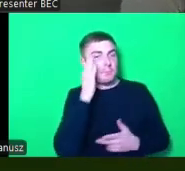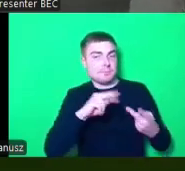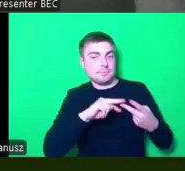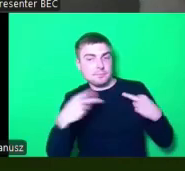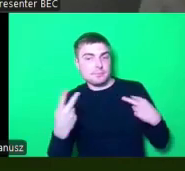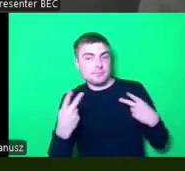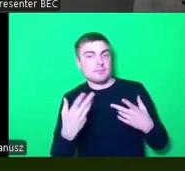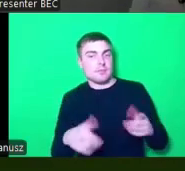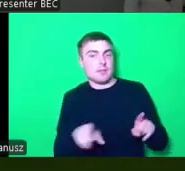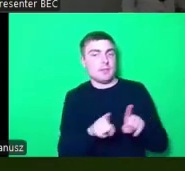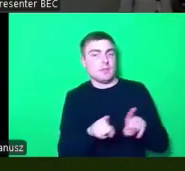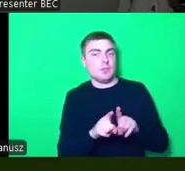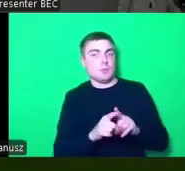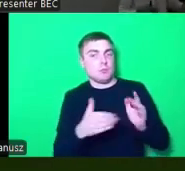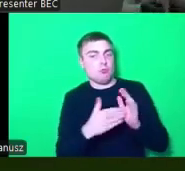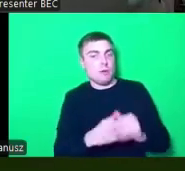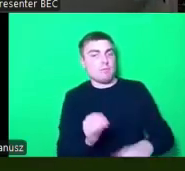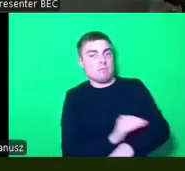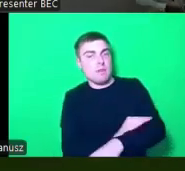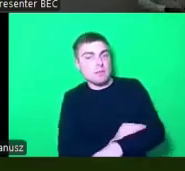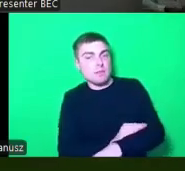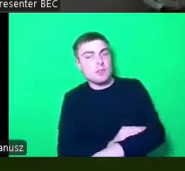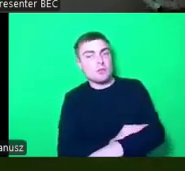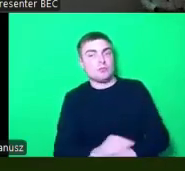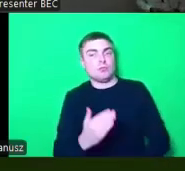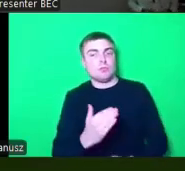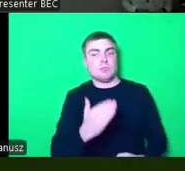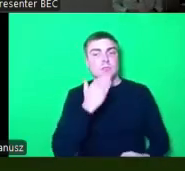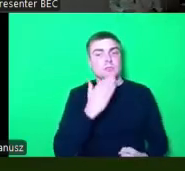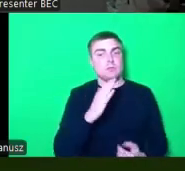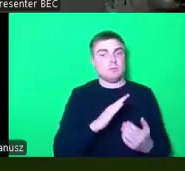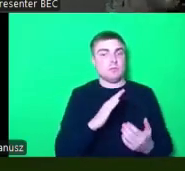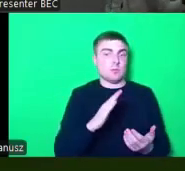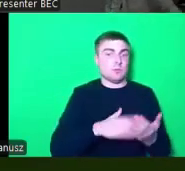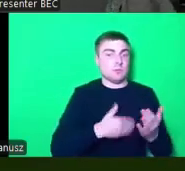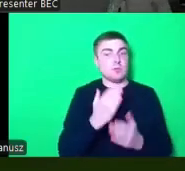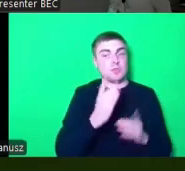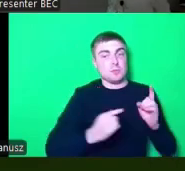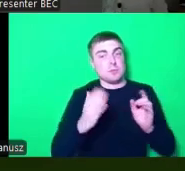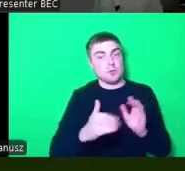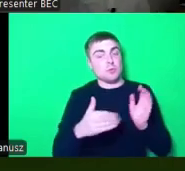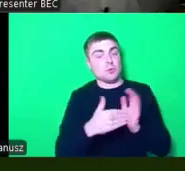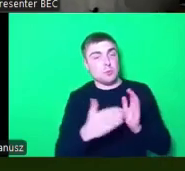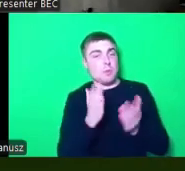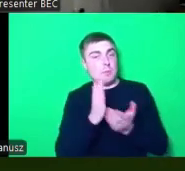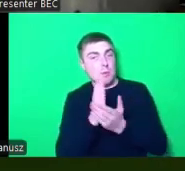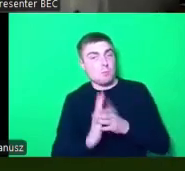our neighbors in the north, to provide them with new material for their assisted